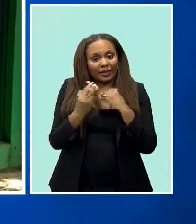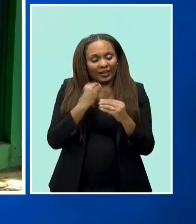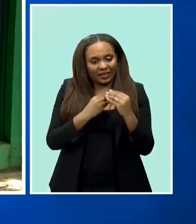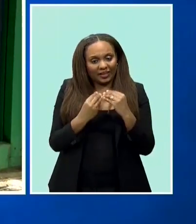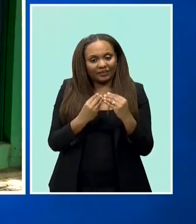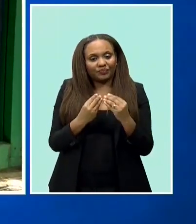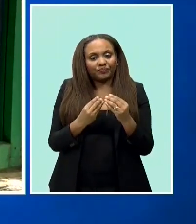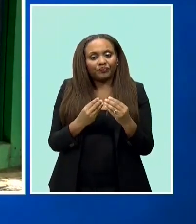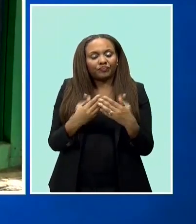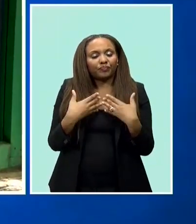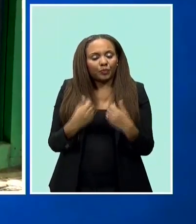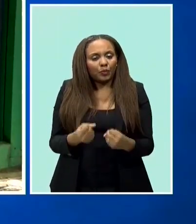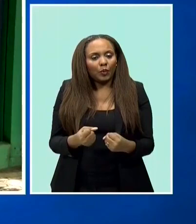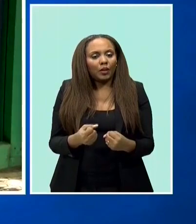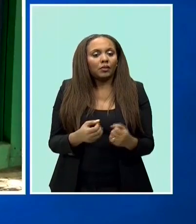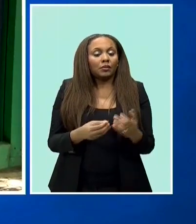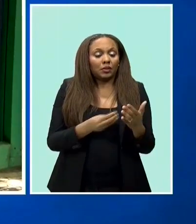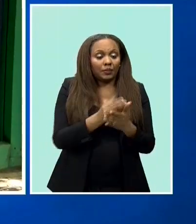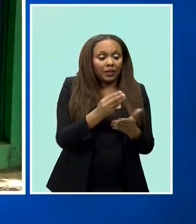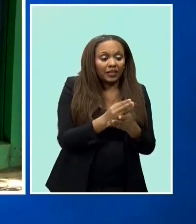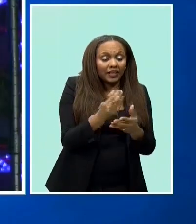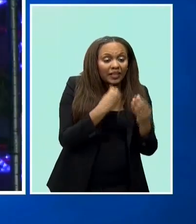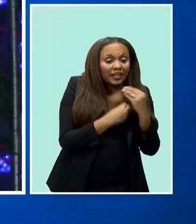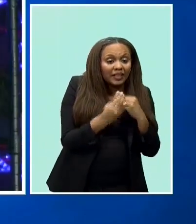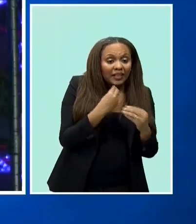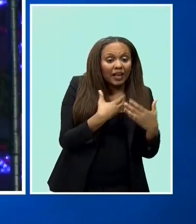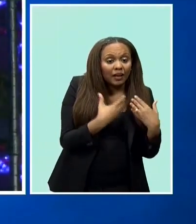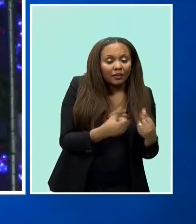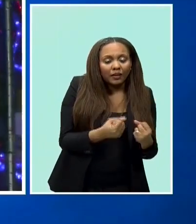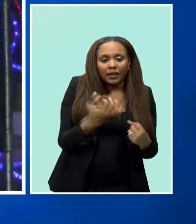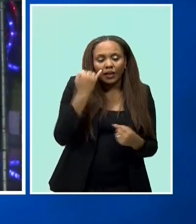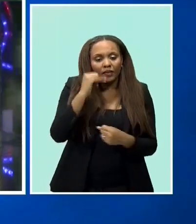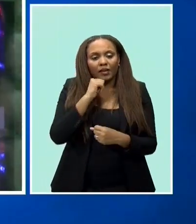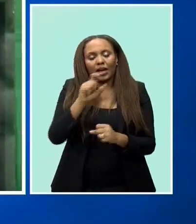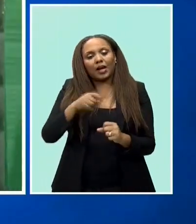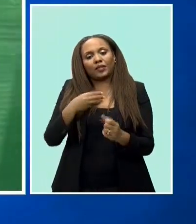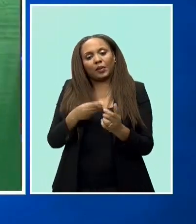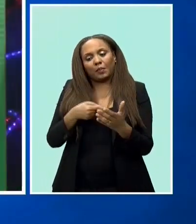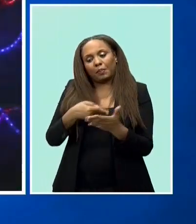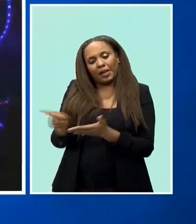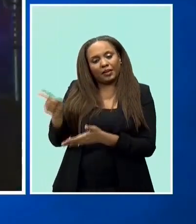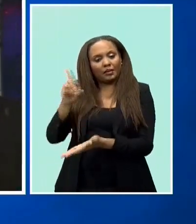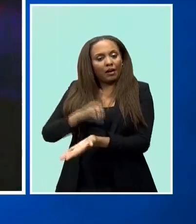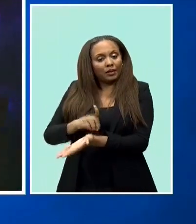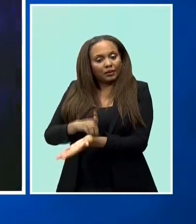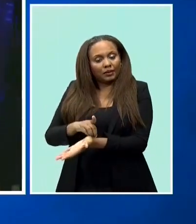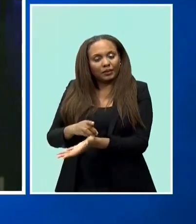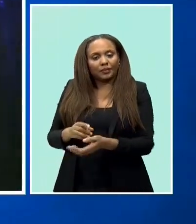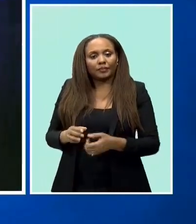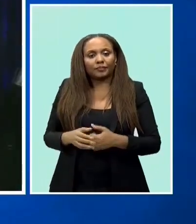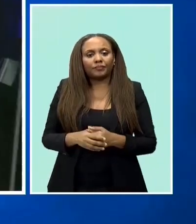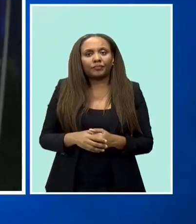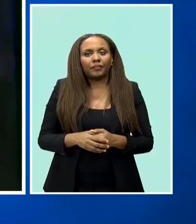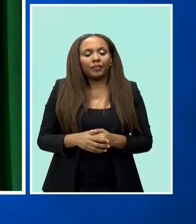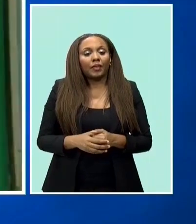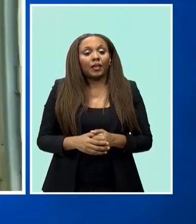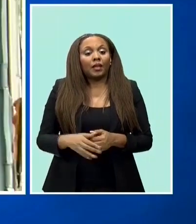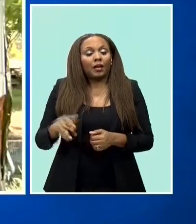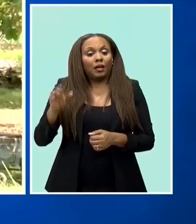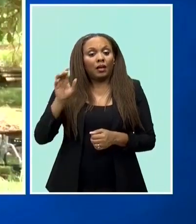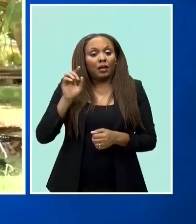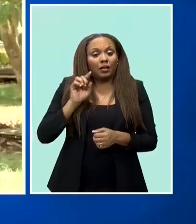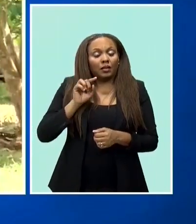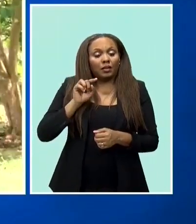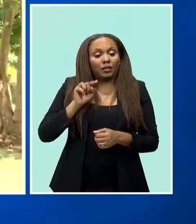spend the money in produce than spending it with your doctor. Ms. McKenzie also tells us how instrumental Yes has been in the